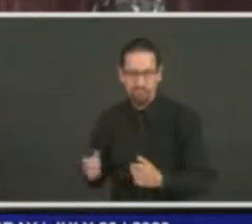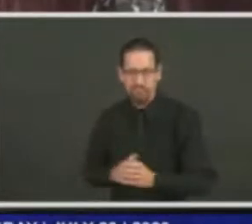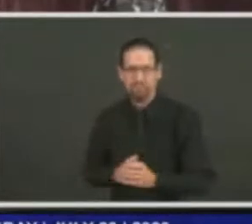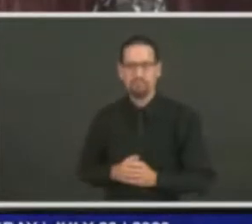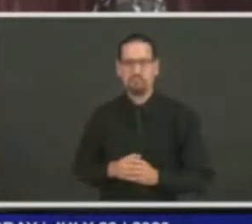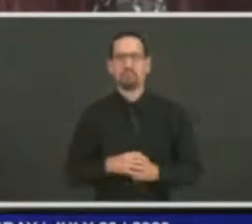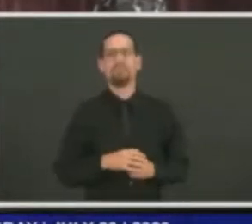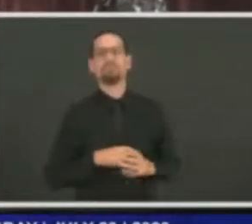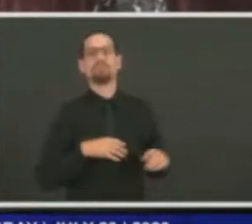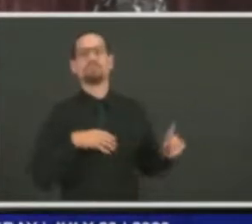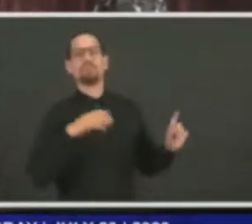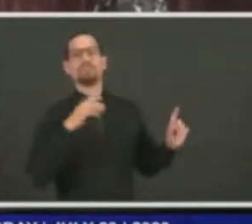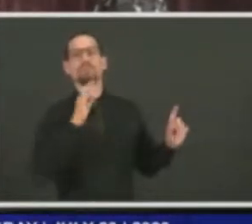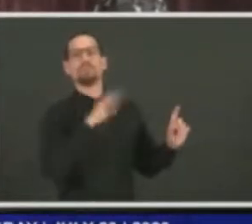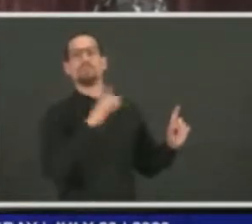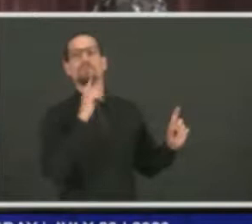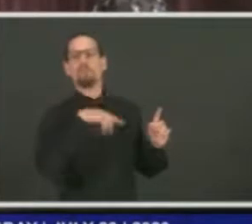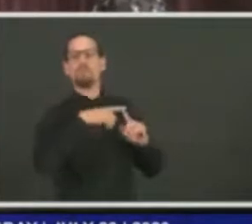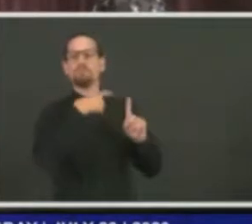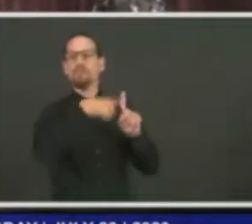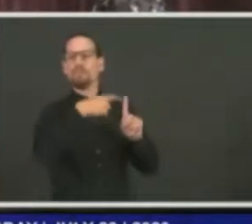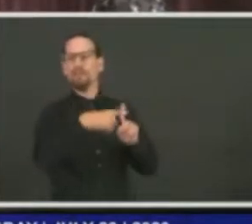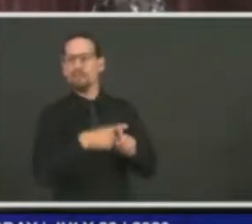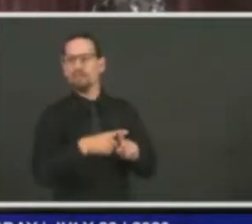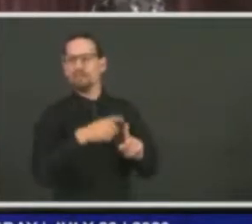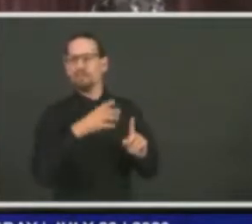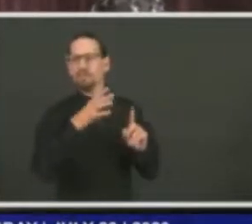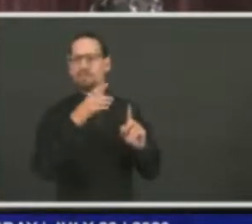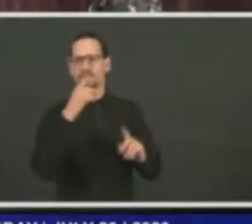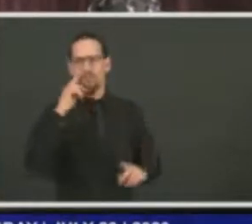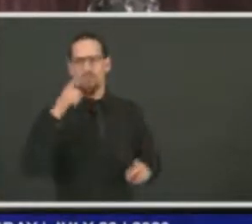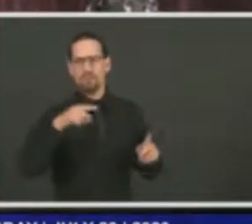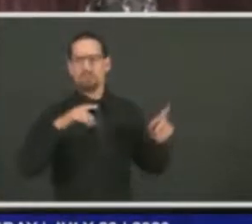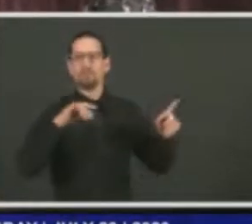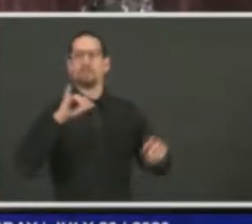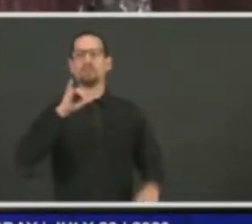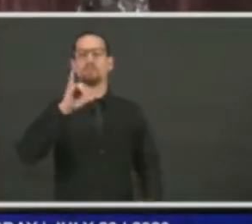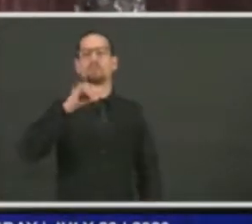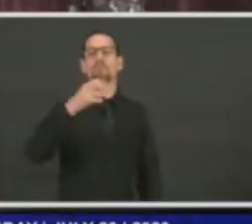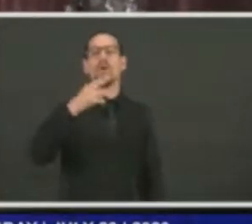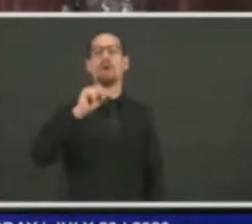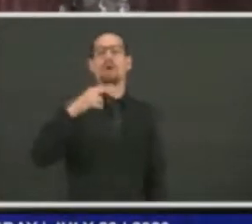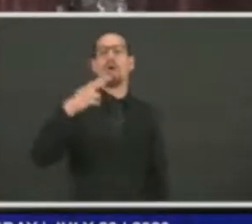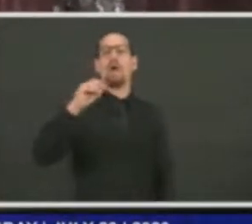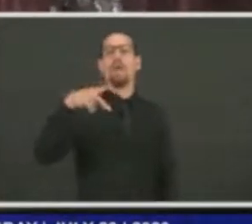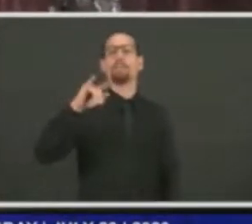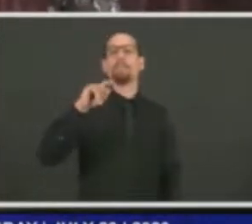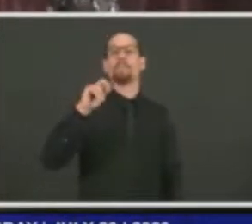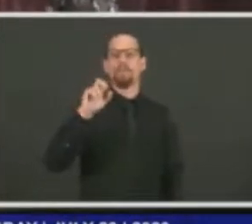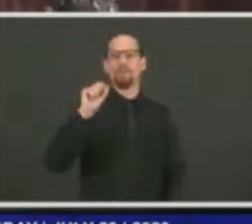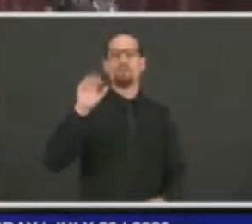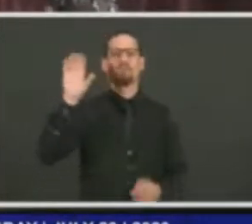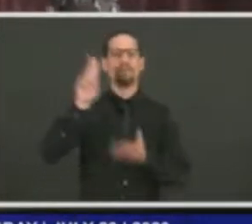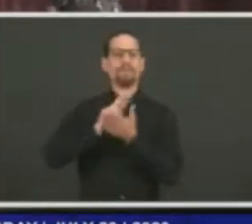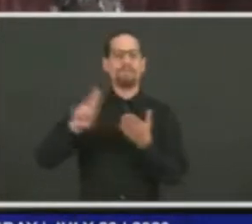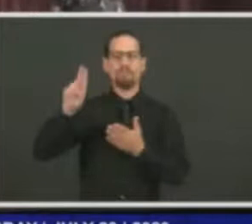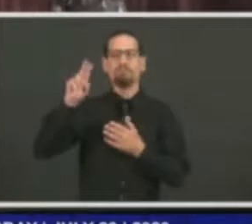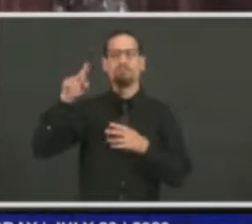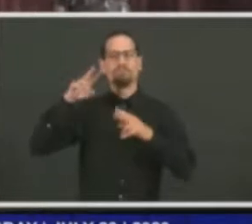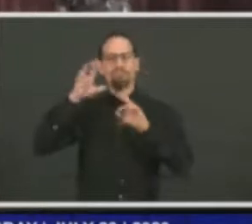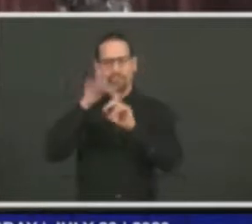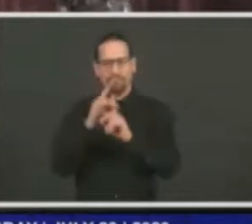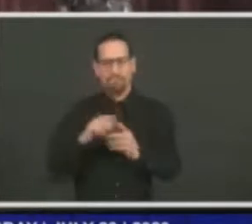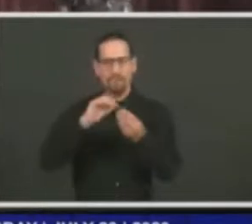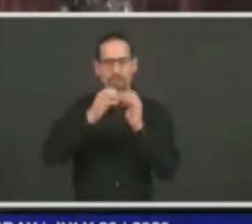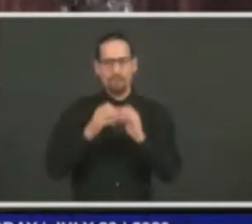numbers, again, when it comes to the Johns Hopkins study versus what the state is releasing. When we get close to that 5%, what